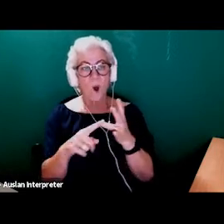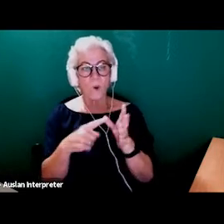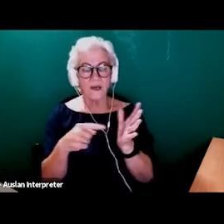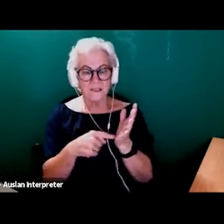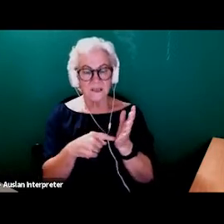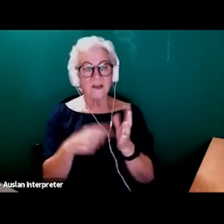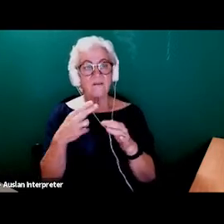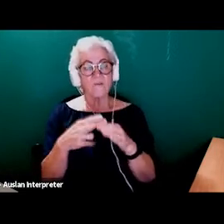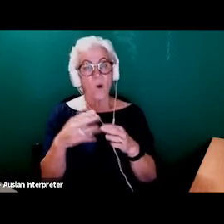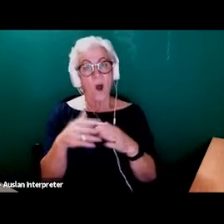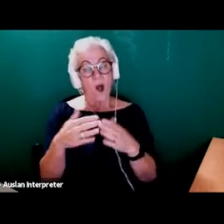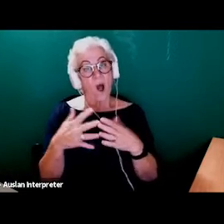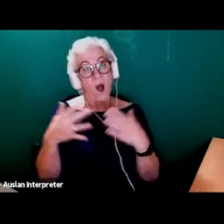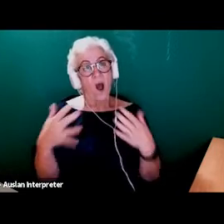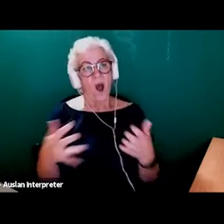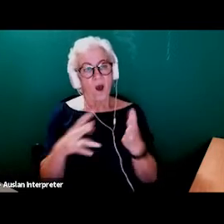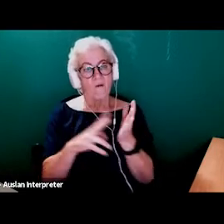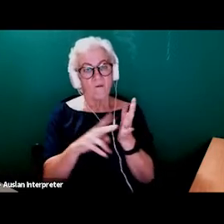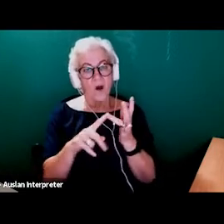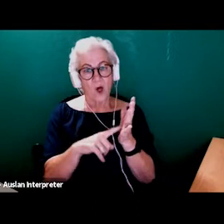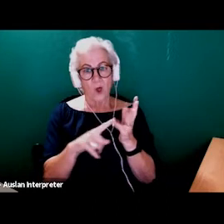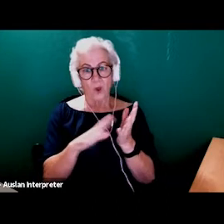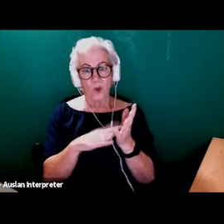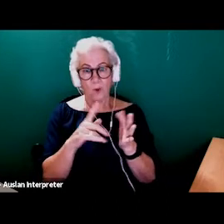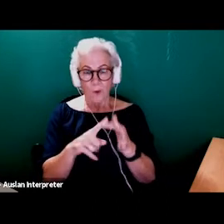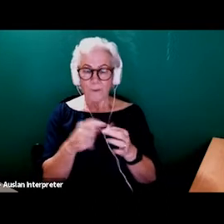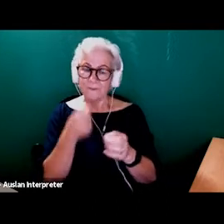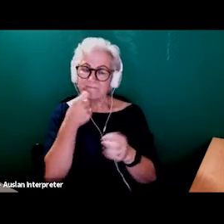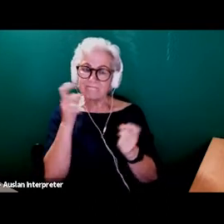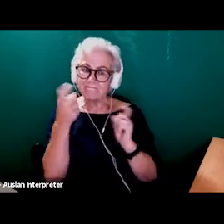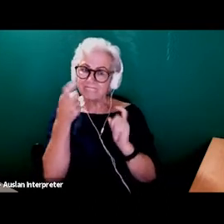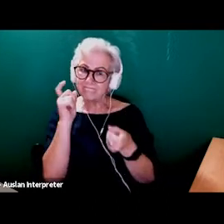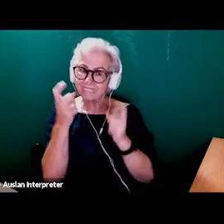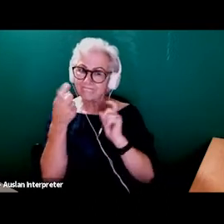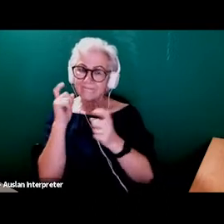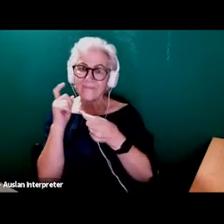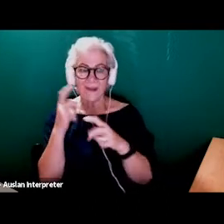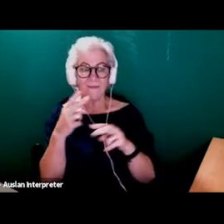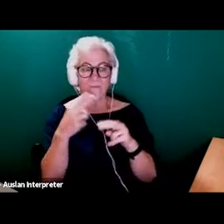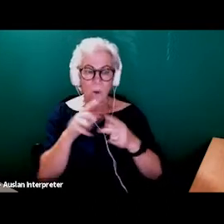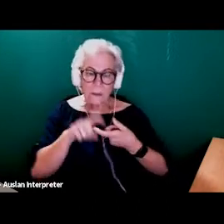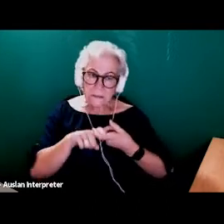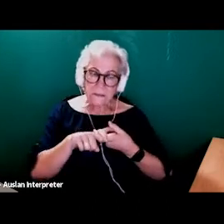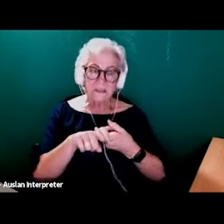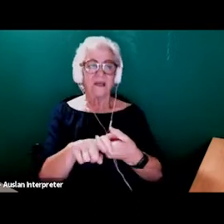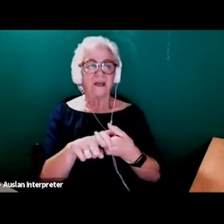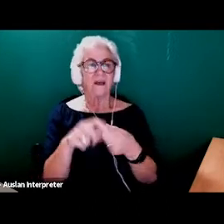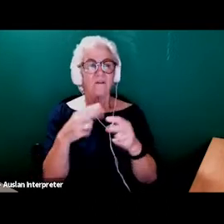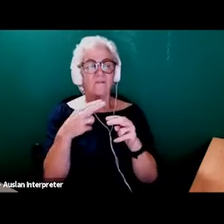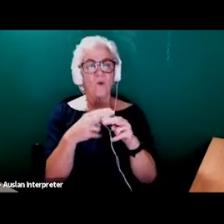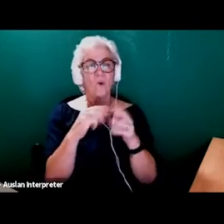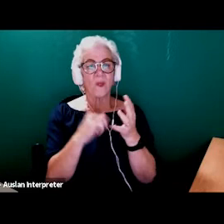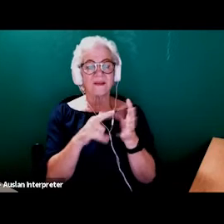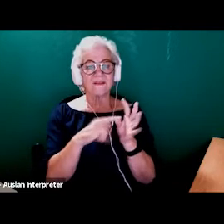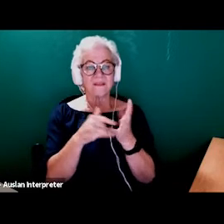tenure prescribers, which really speaks to concerning issues on the horizon in terms of the sustainability of the system once